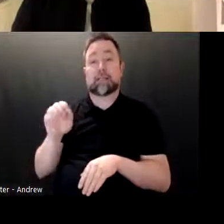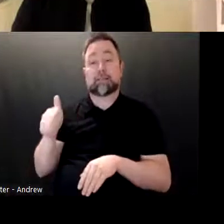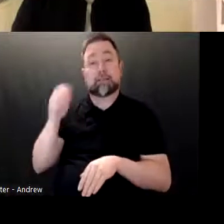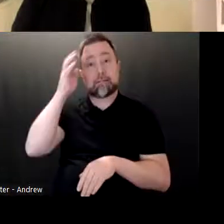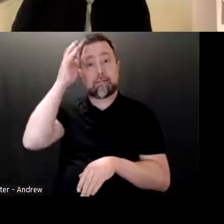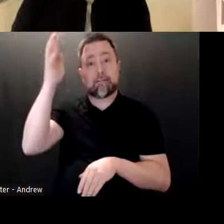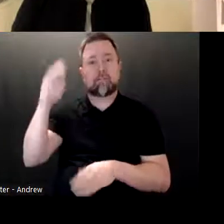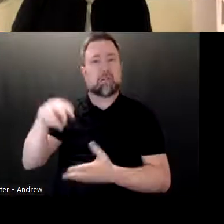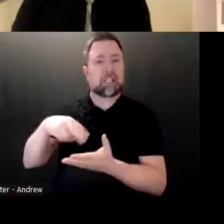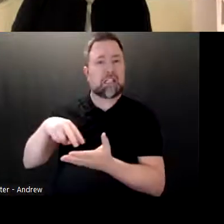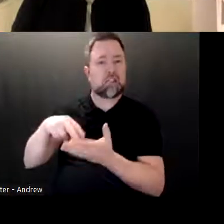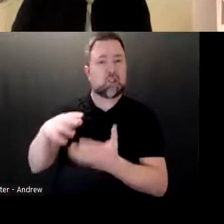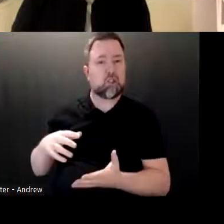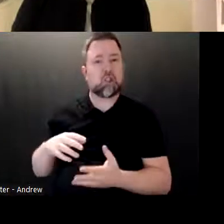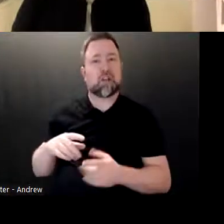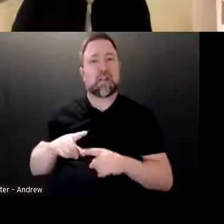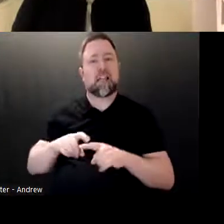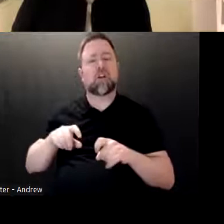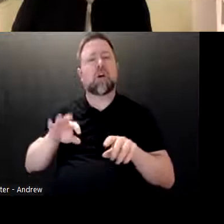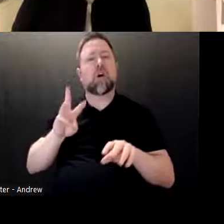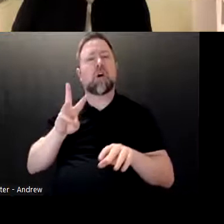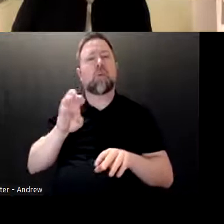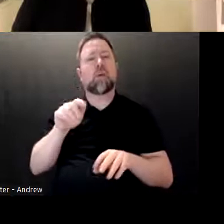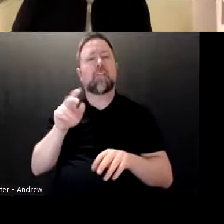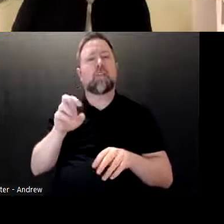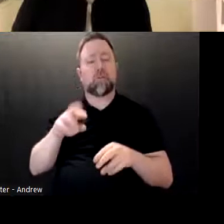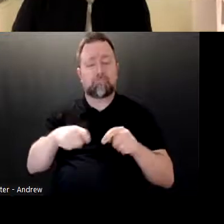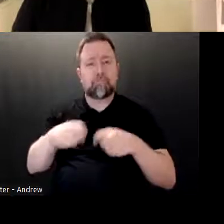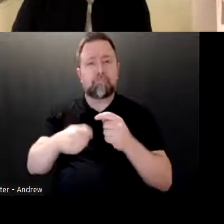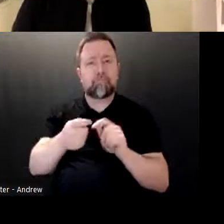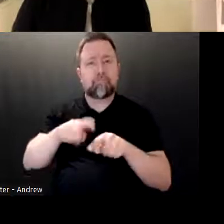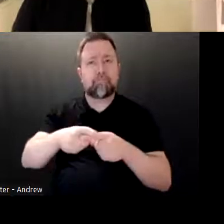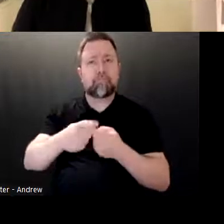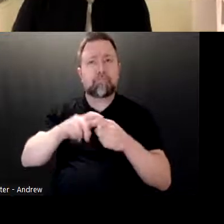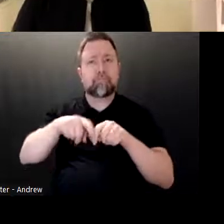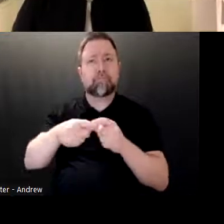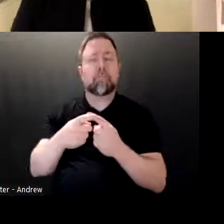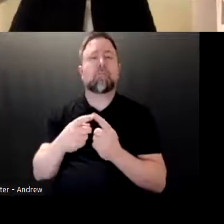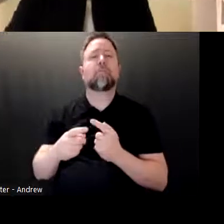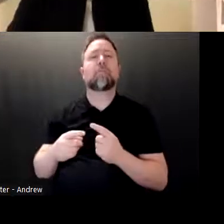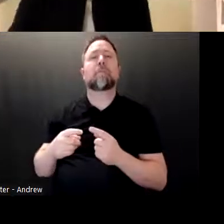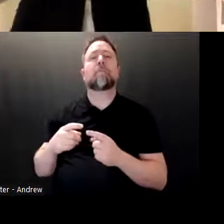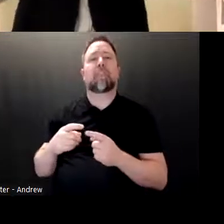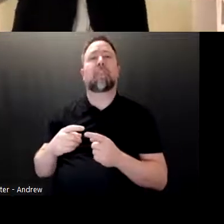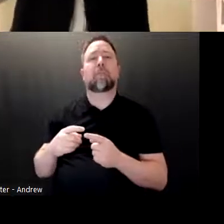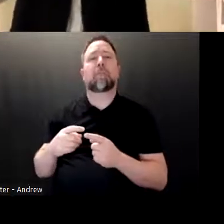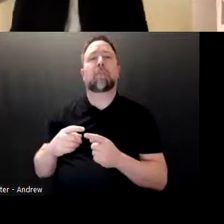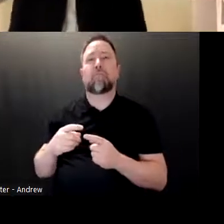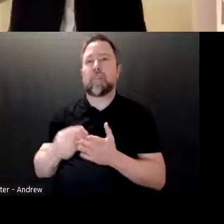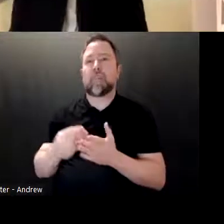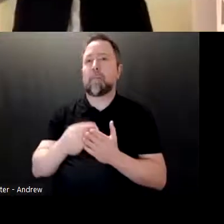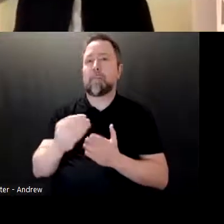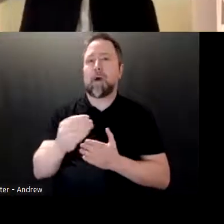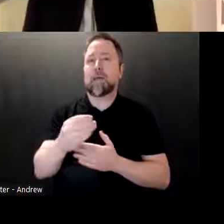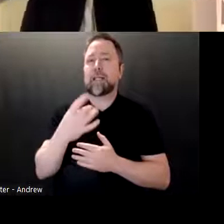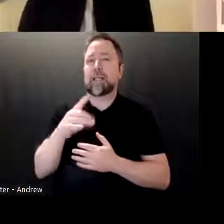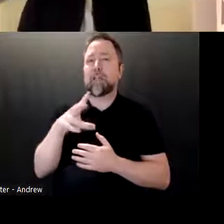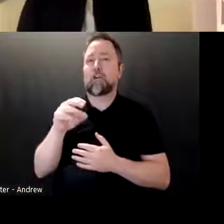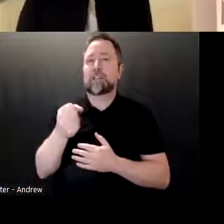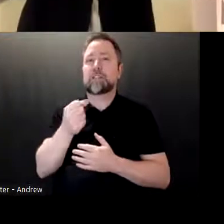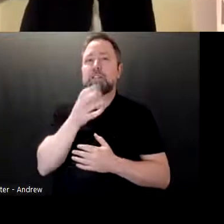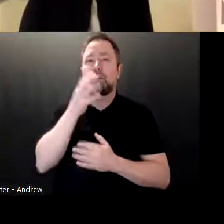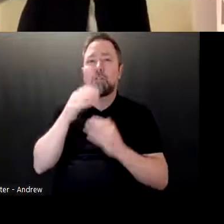Letty. The two married in 1912. And as newlyweds, Wharton and Letty Esherick decided that they would